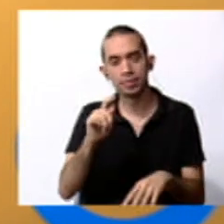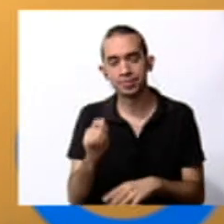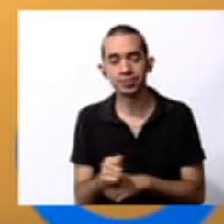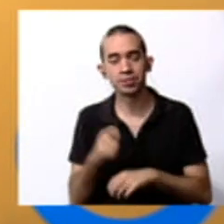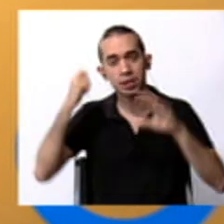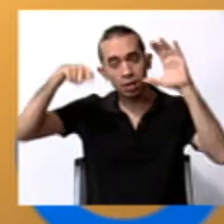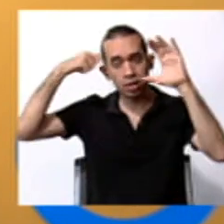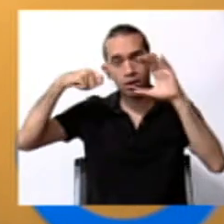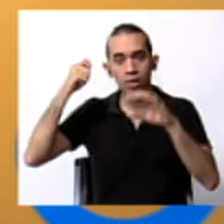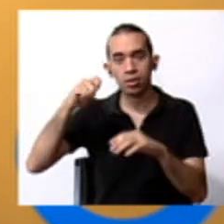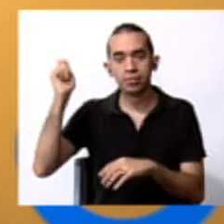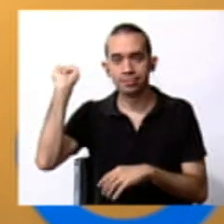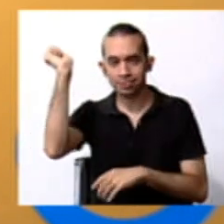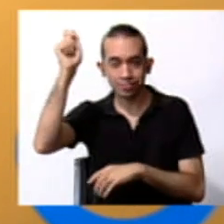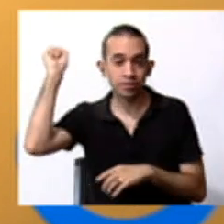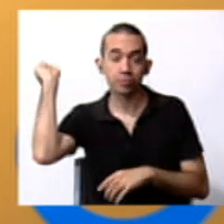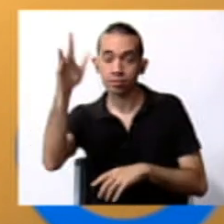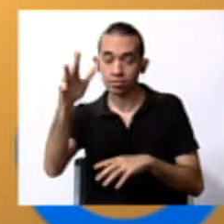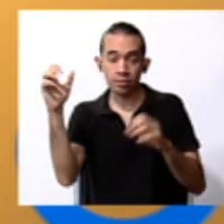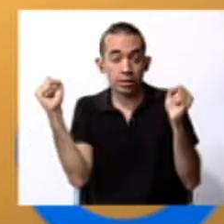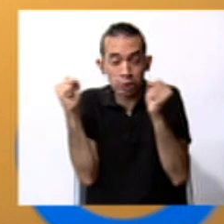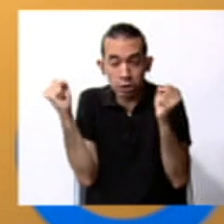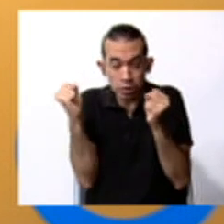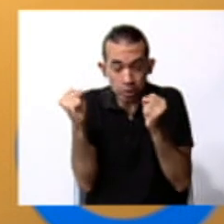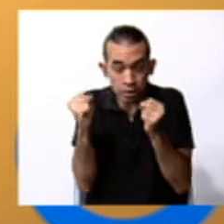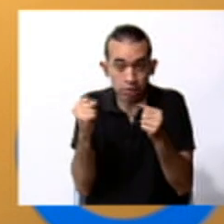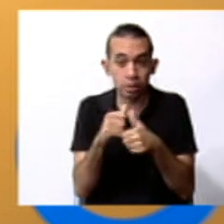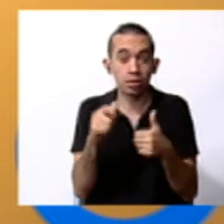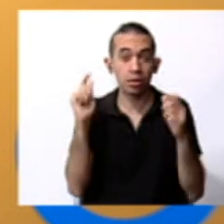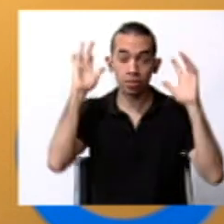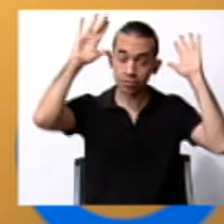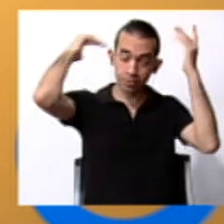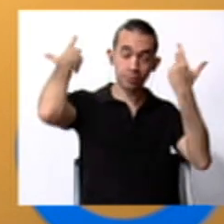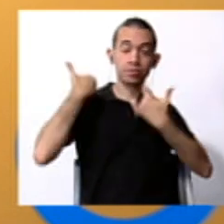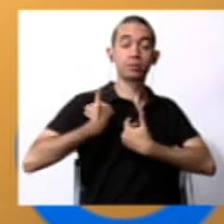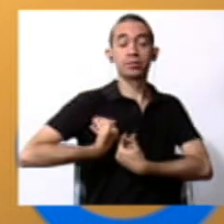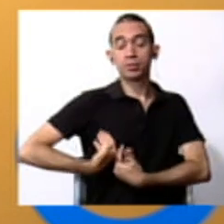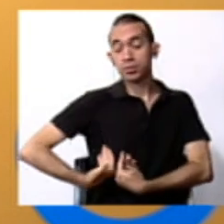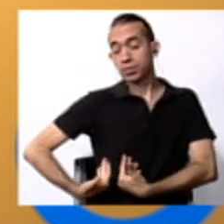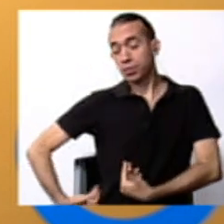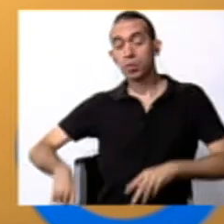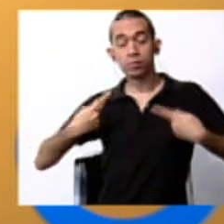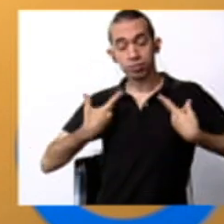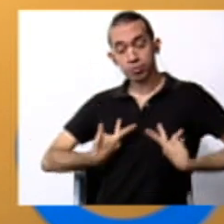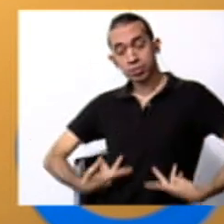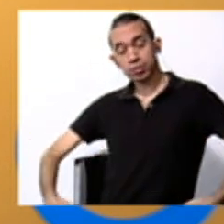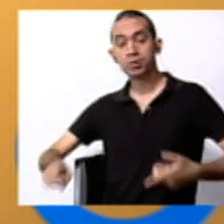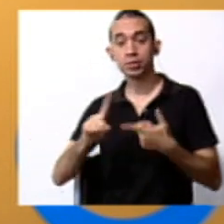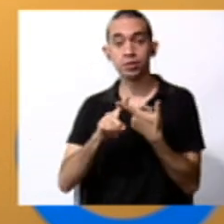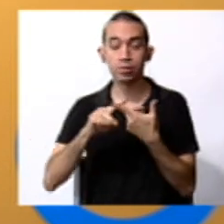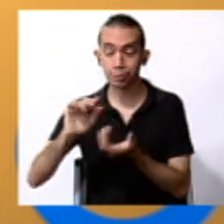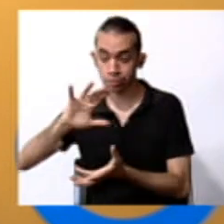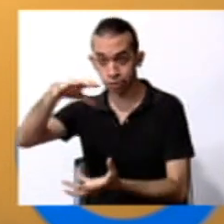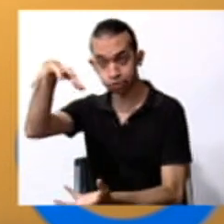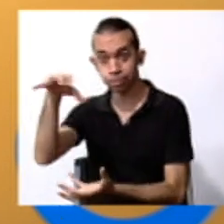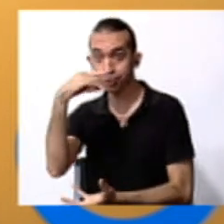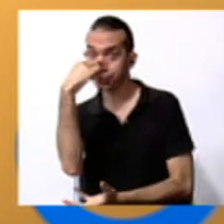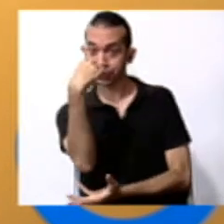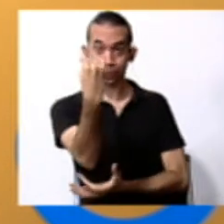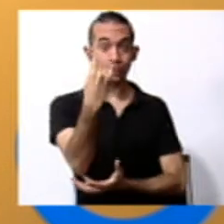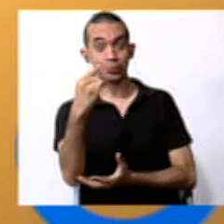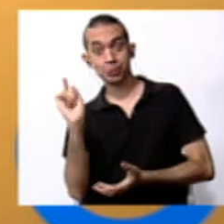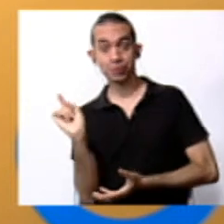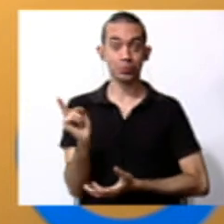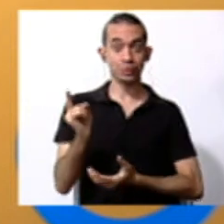characters are Elsa, Olaf, and her sister, right? Yes? Okay. And also you